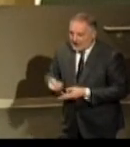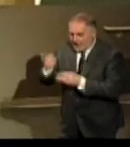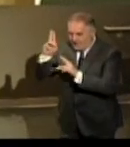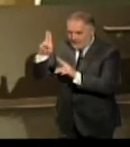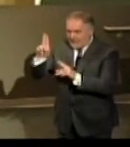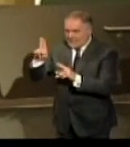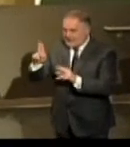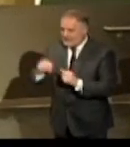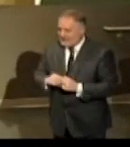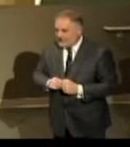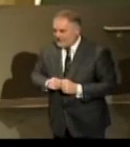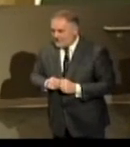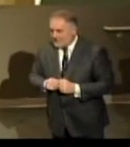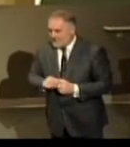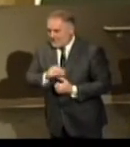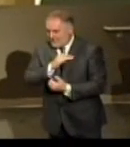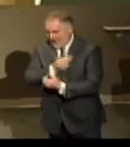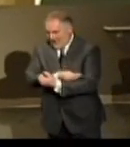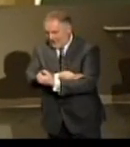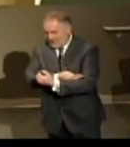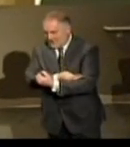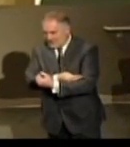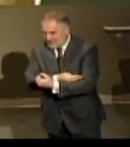and honor and power.